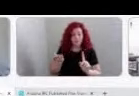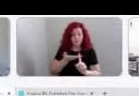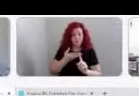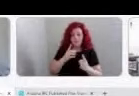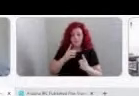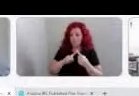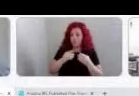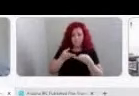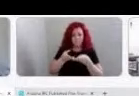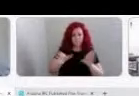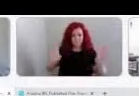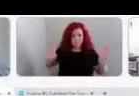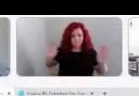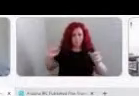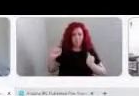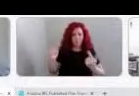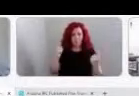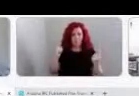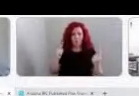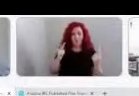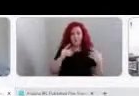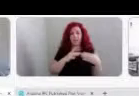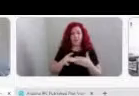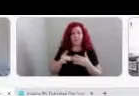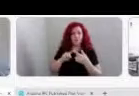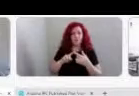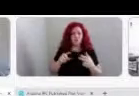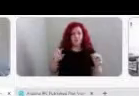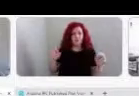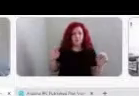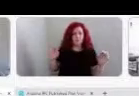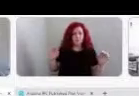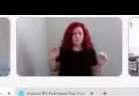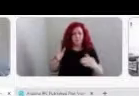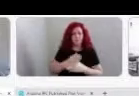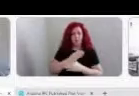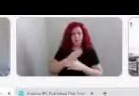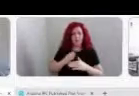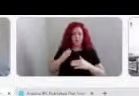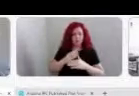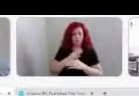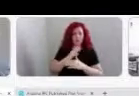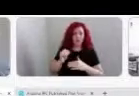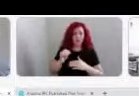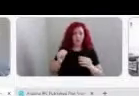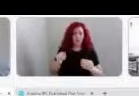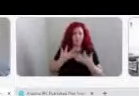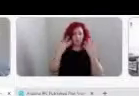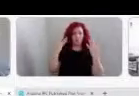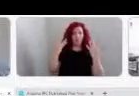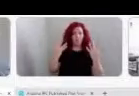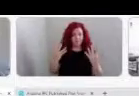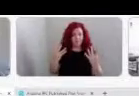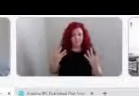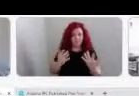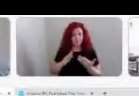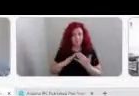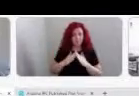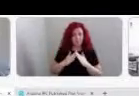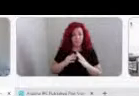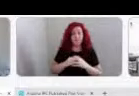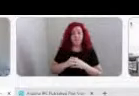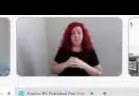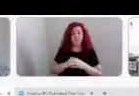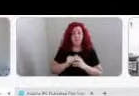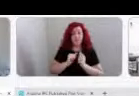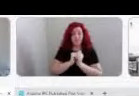the population and leads to moderation and vibrant communities competitive districts